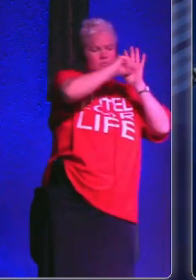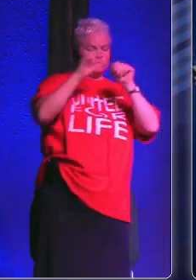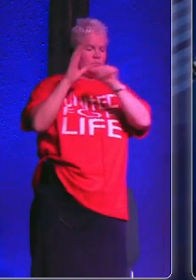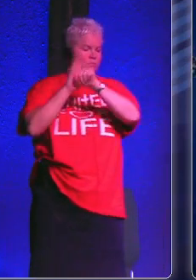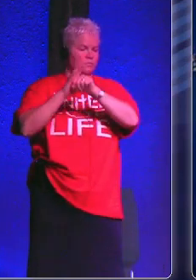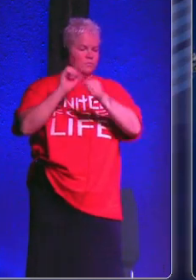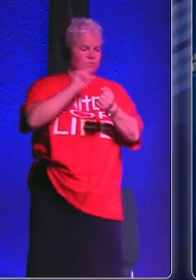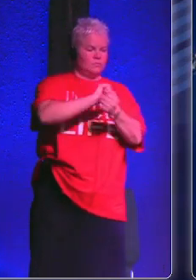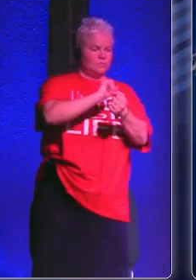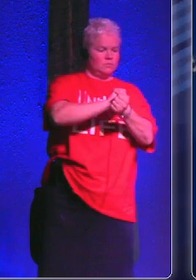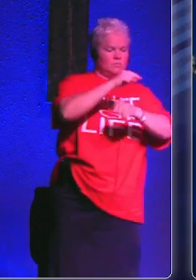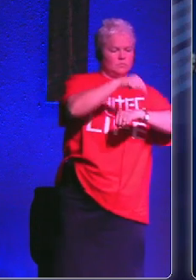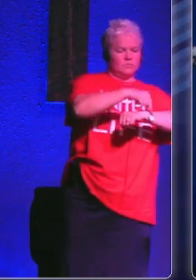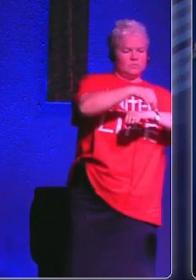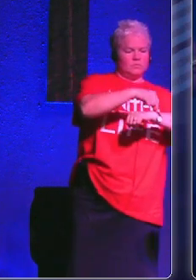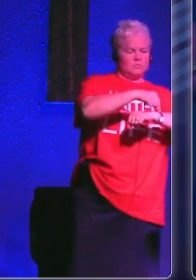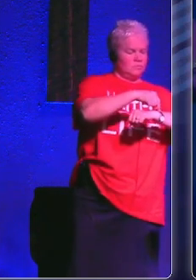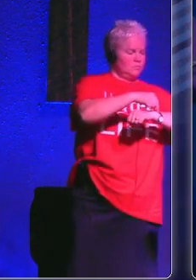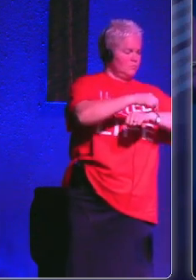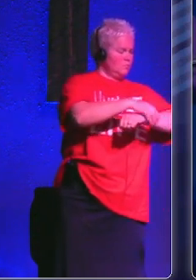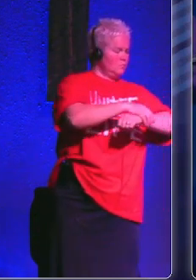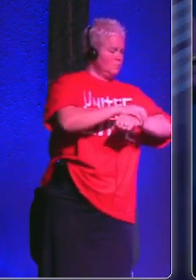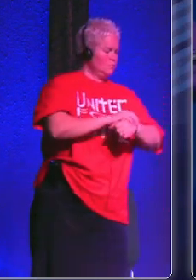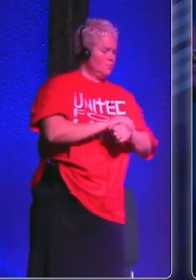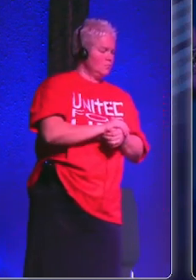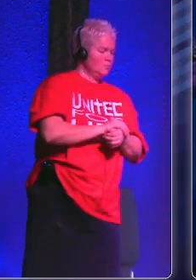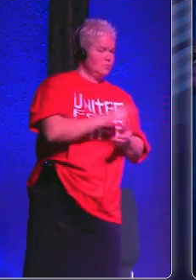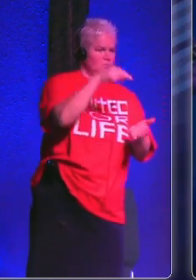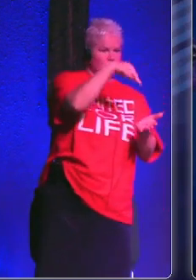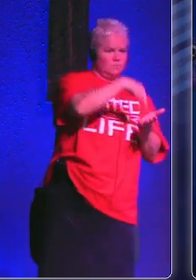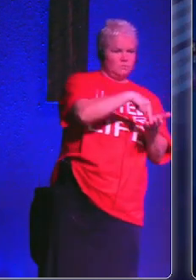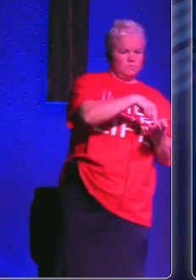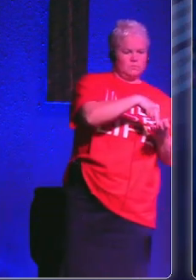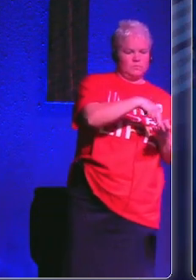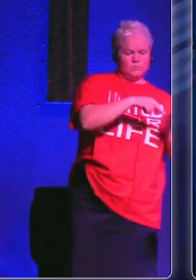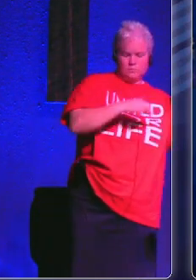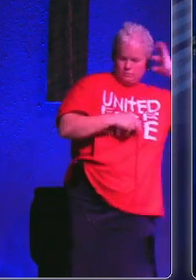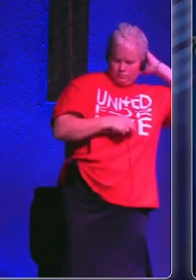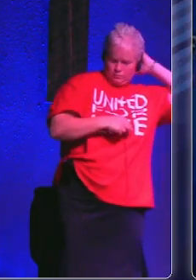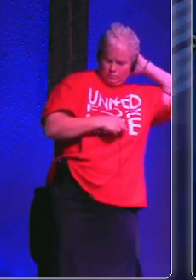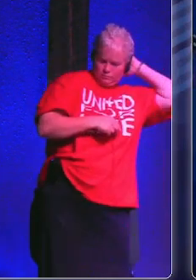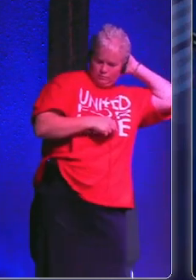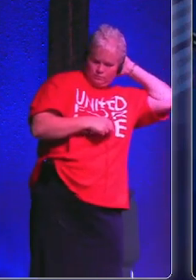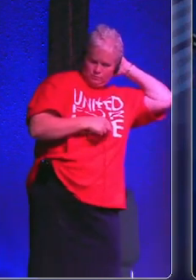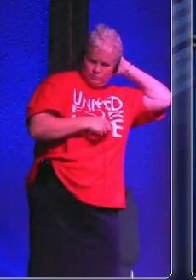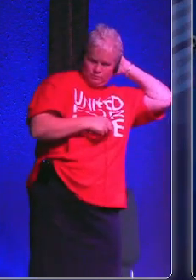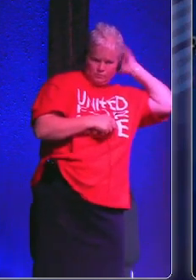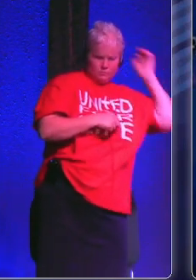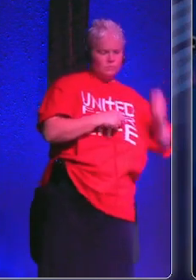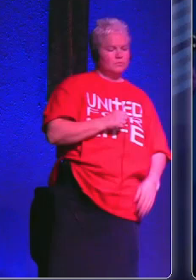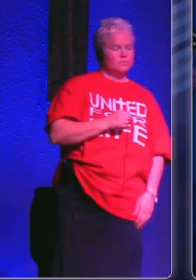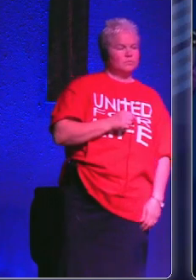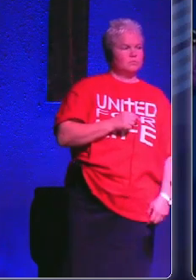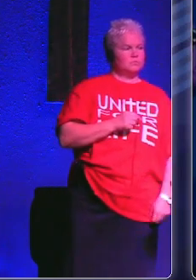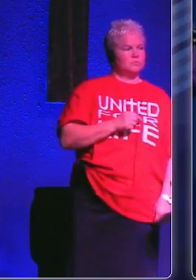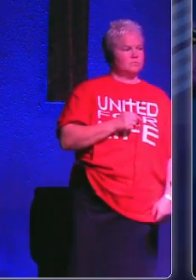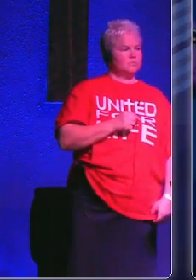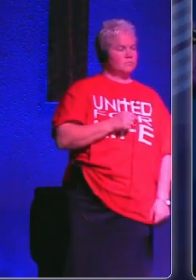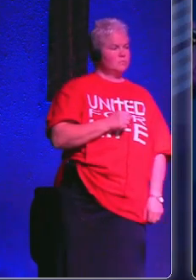sacrifice, effort, time, all of those things. So everybody stand up with me, if it's not too hard.